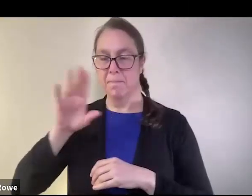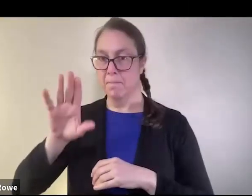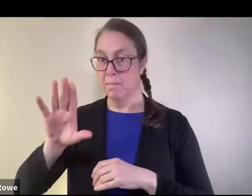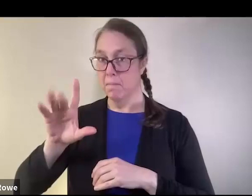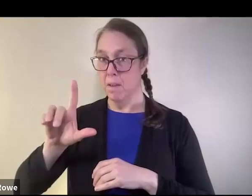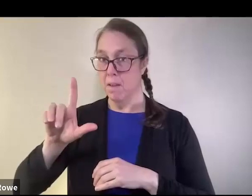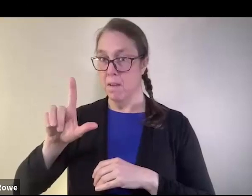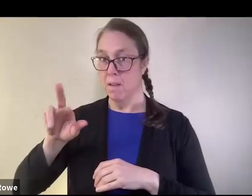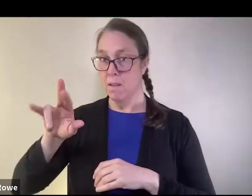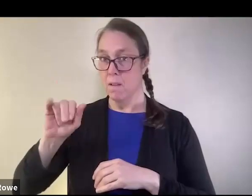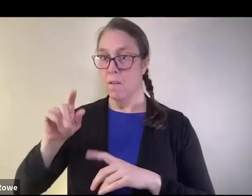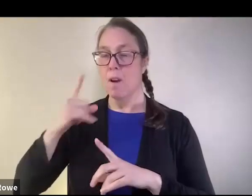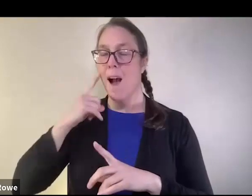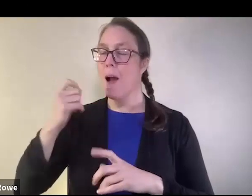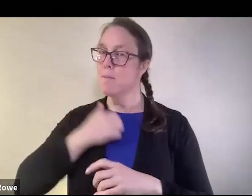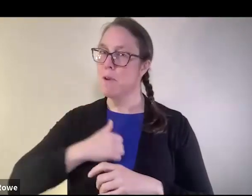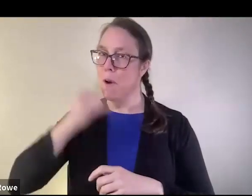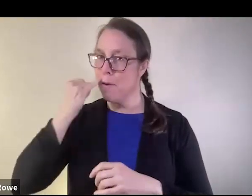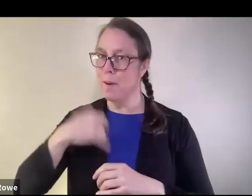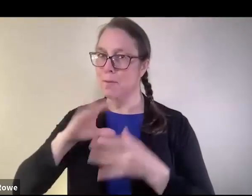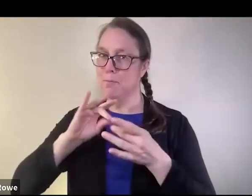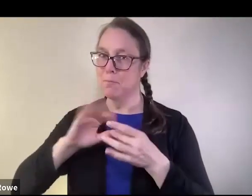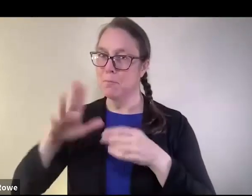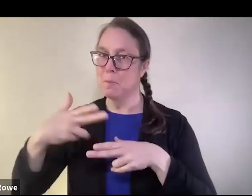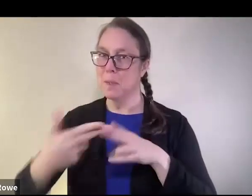Lario, sorry for mispronouncing,